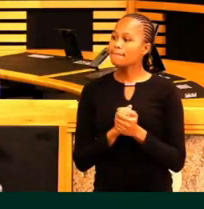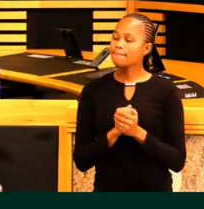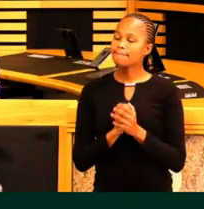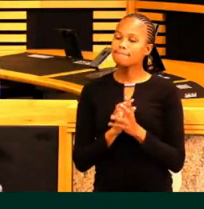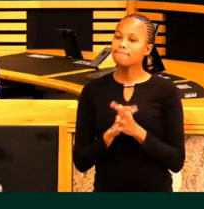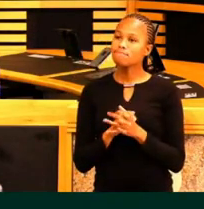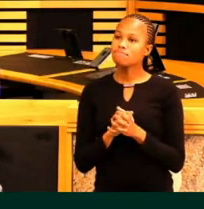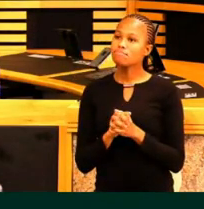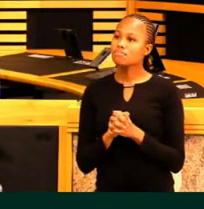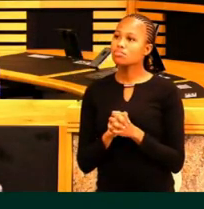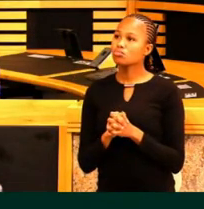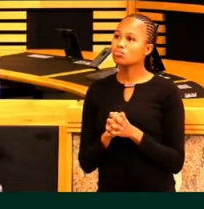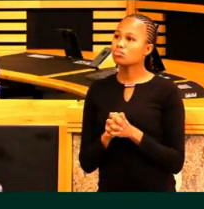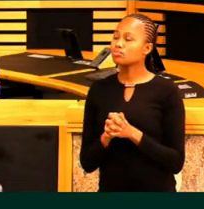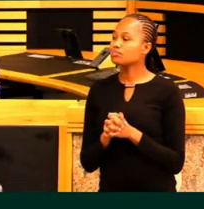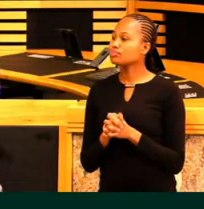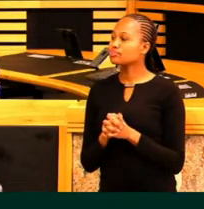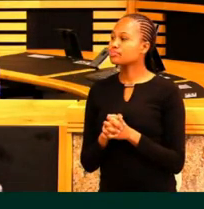Solutions